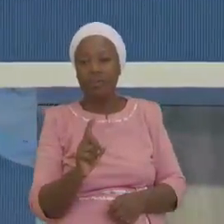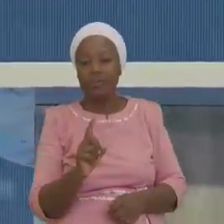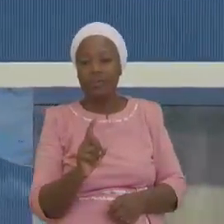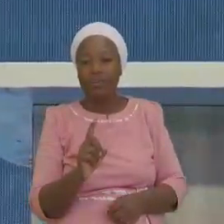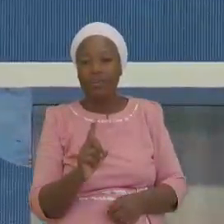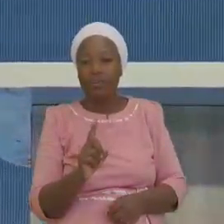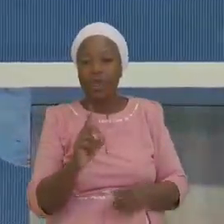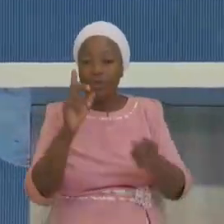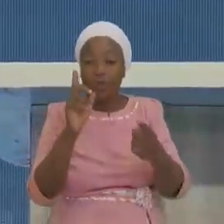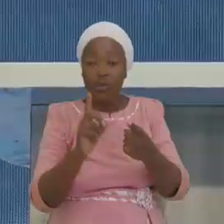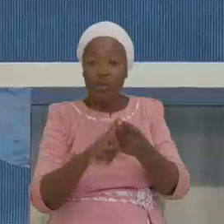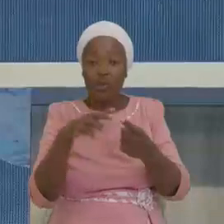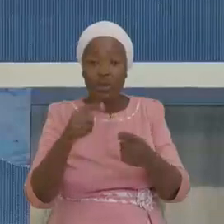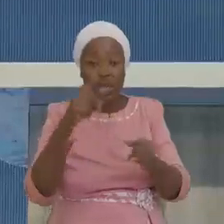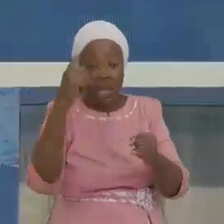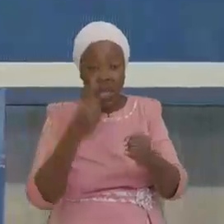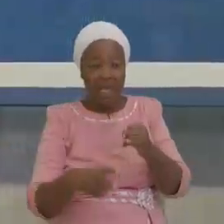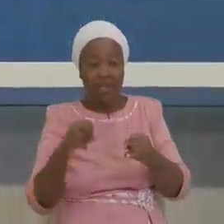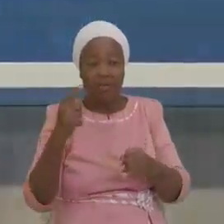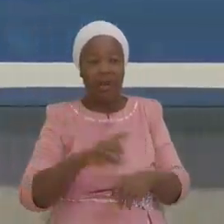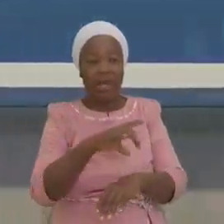Unto the ends of the earth.